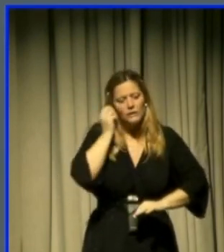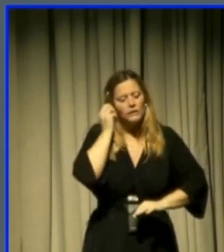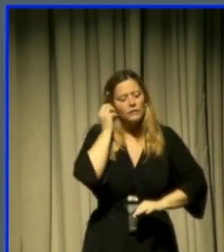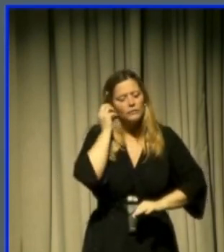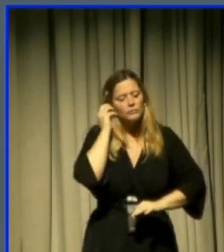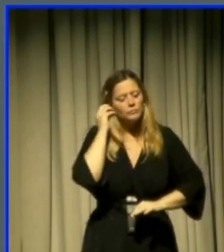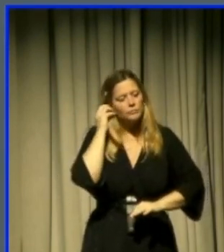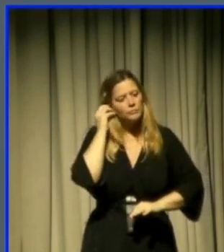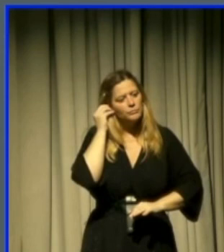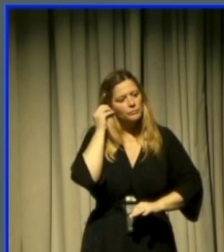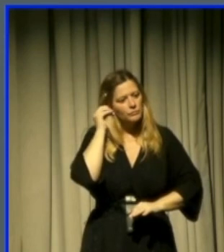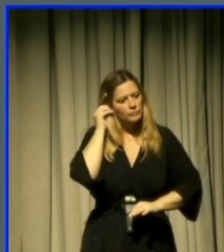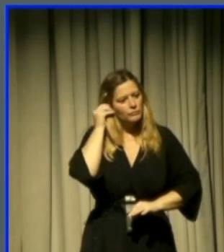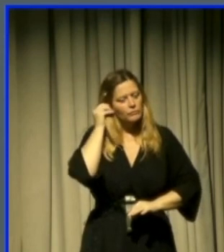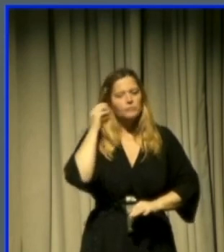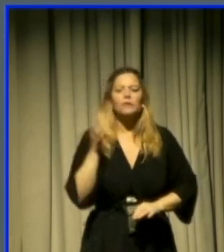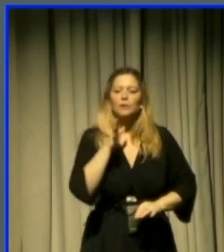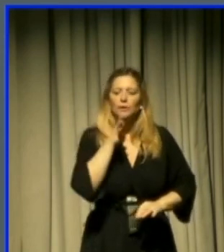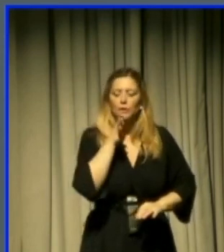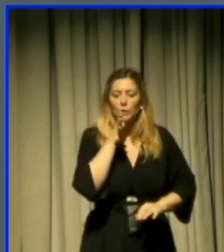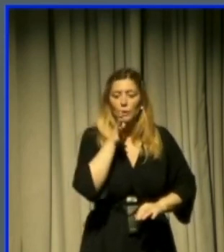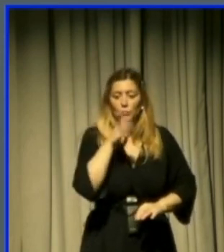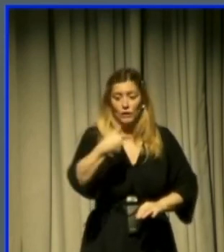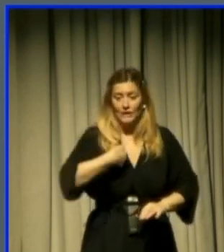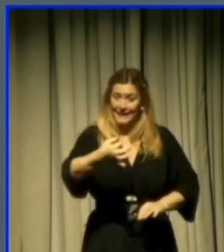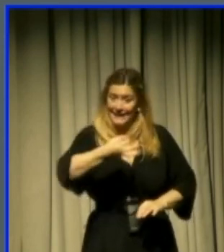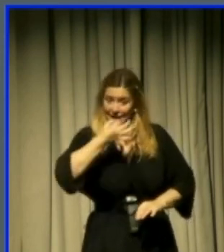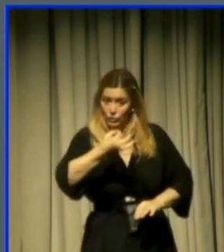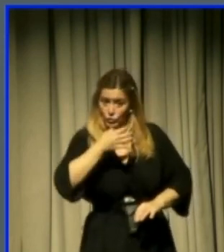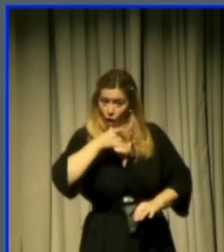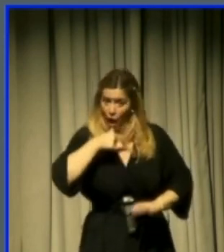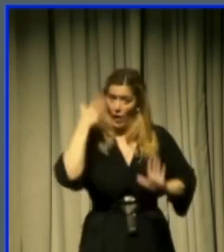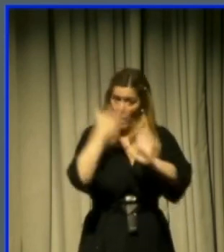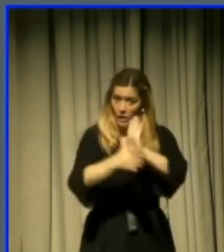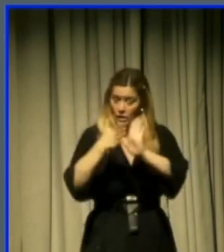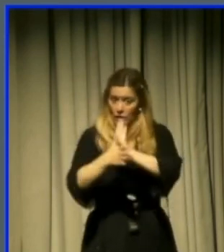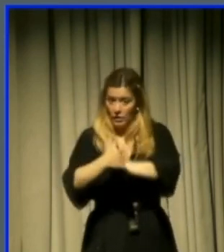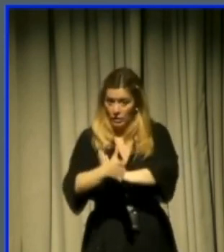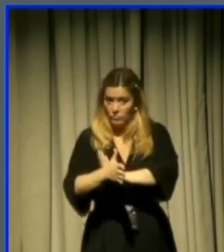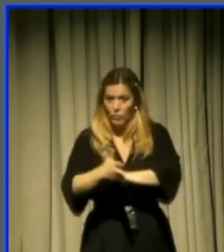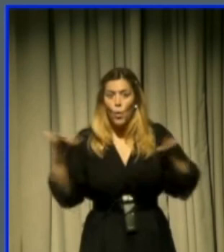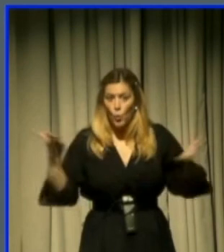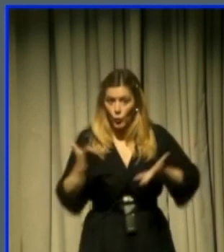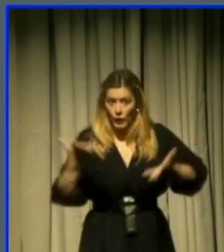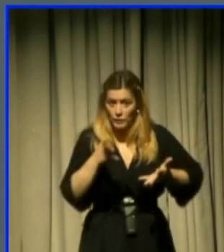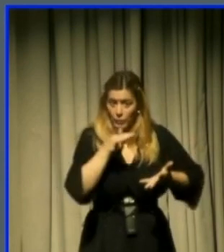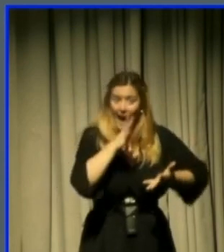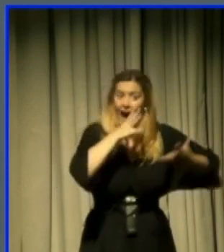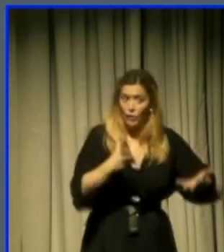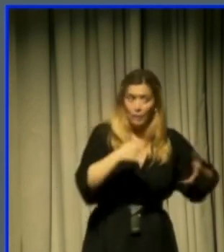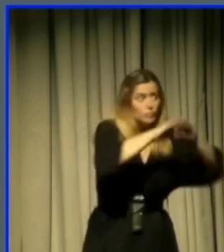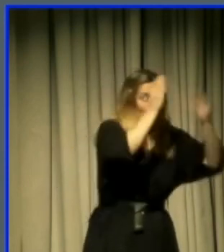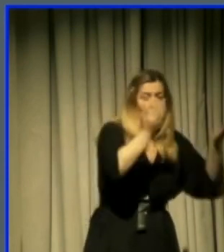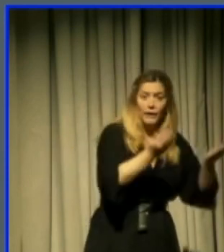of discourse, because it's happening right now as we speak. A huge revolution that I